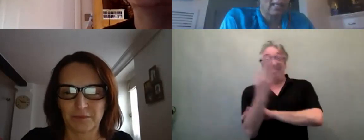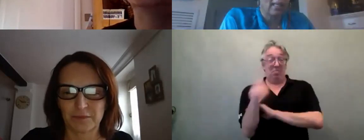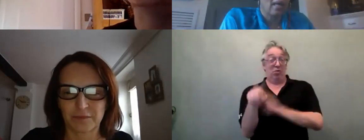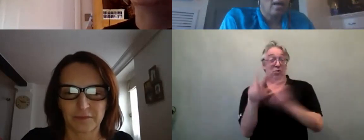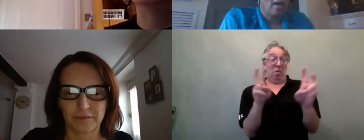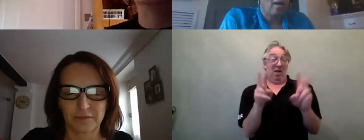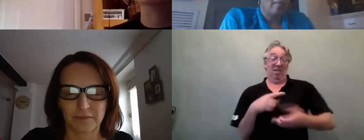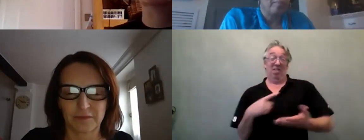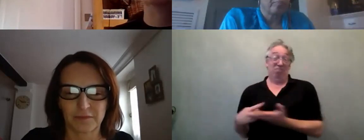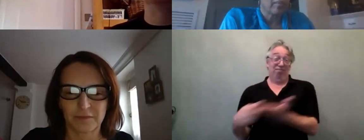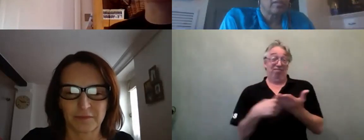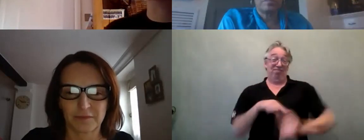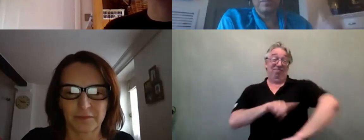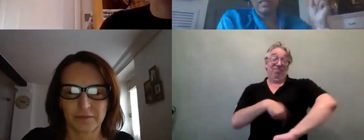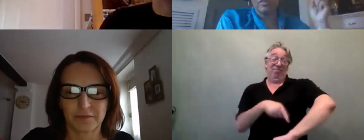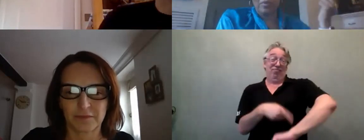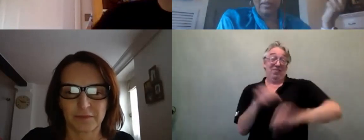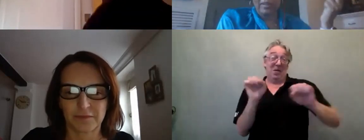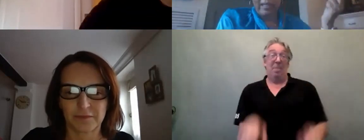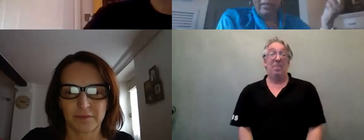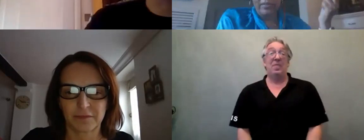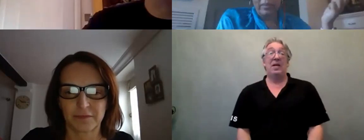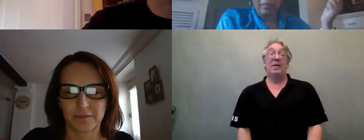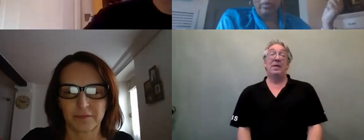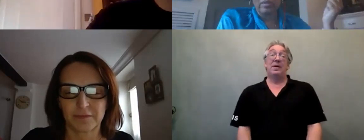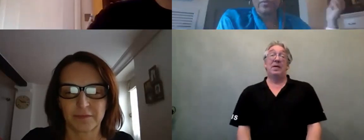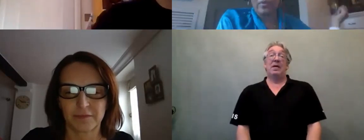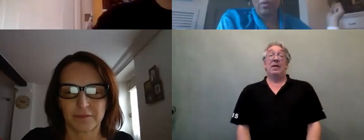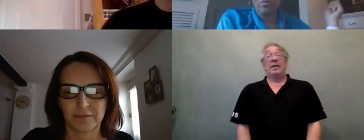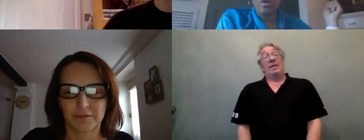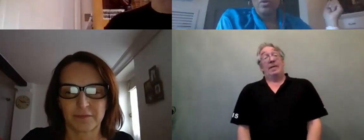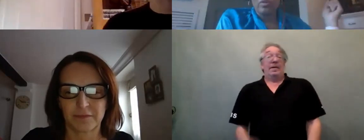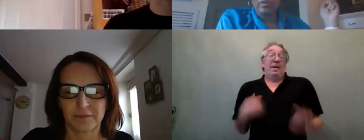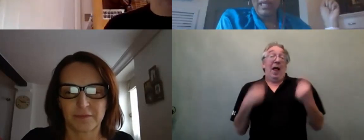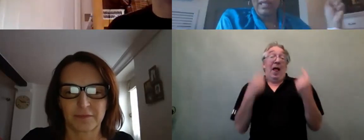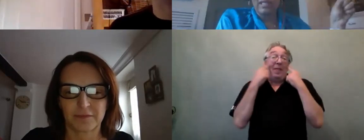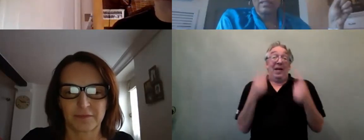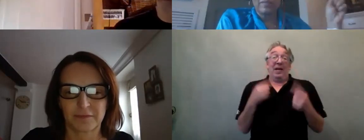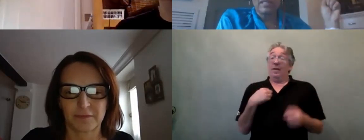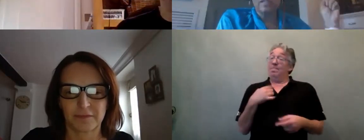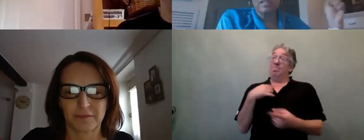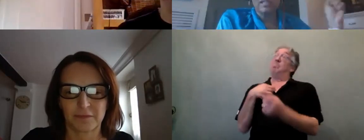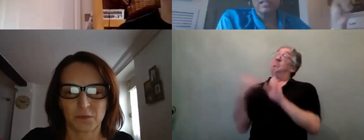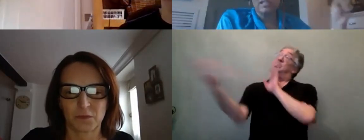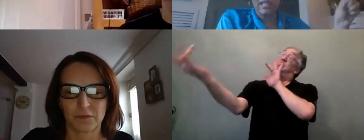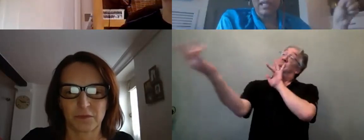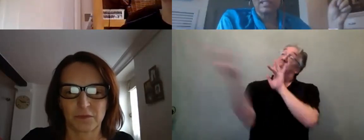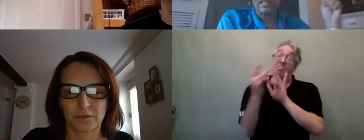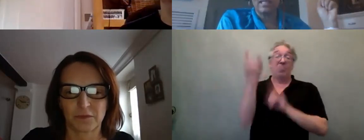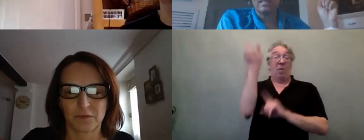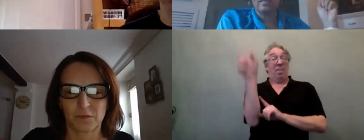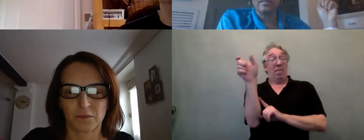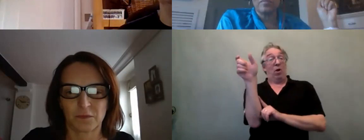I think speaking to the product makers is really important. So speaking to the